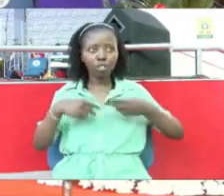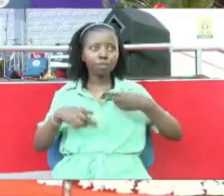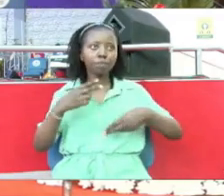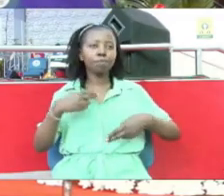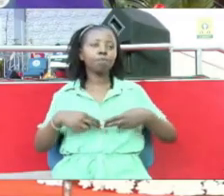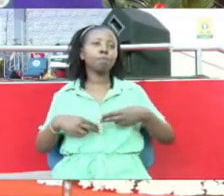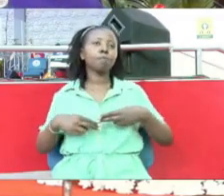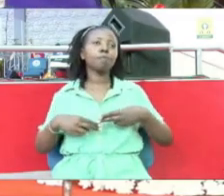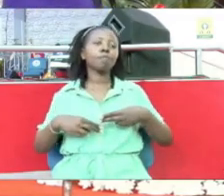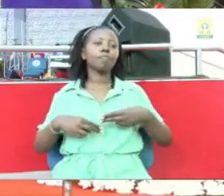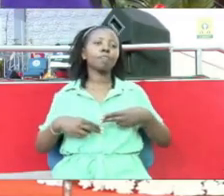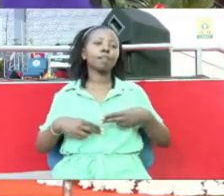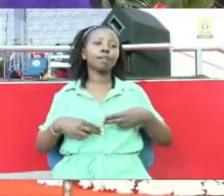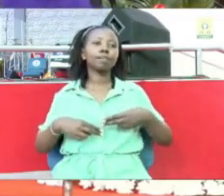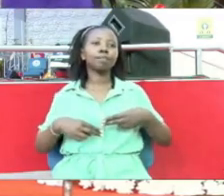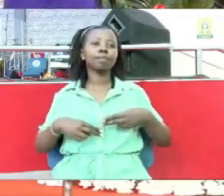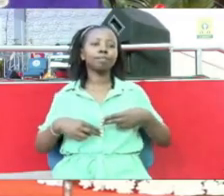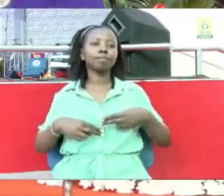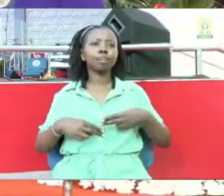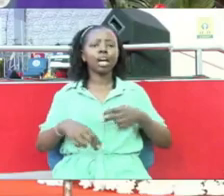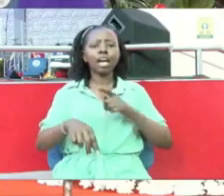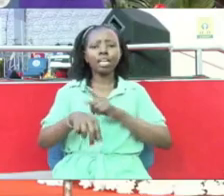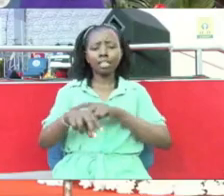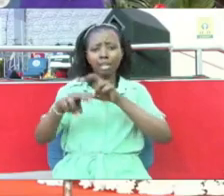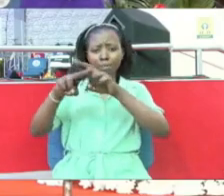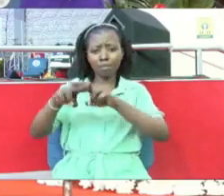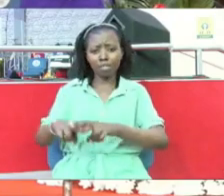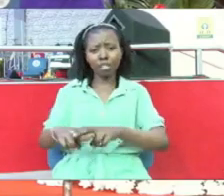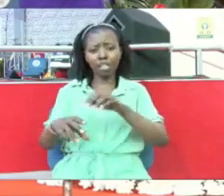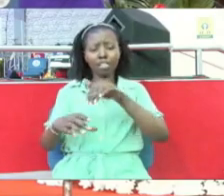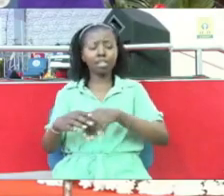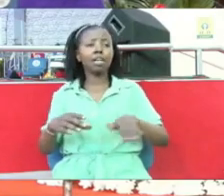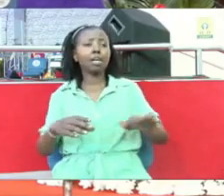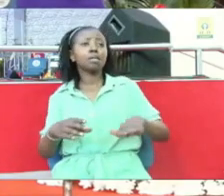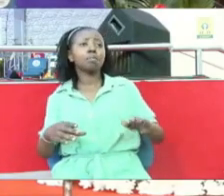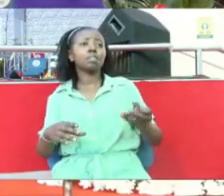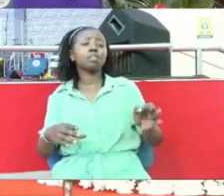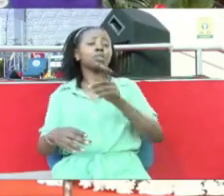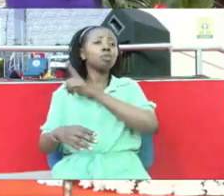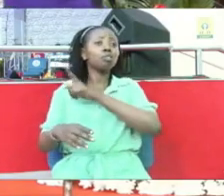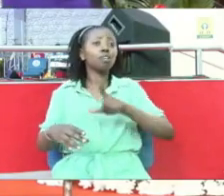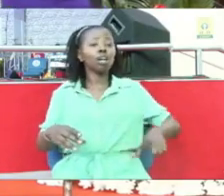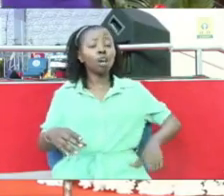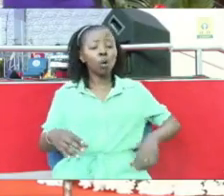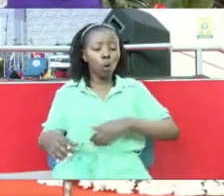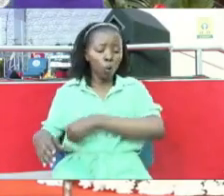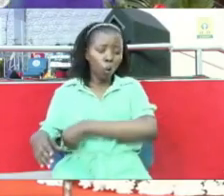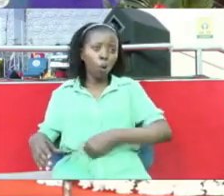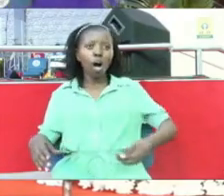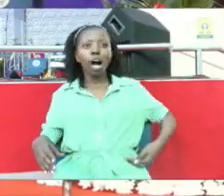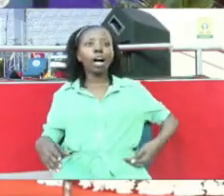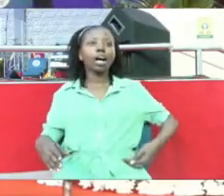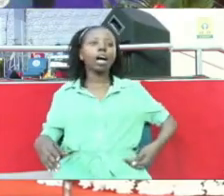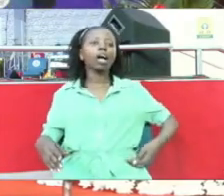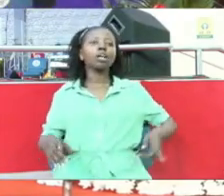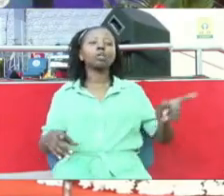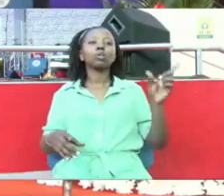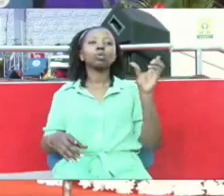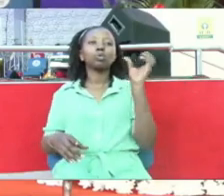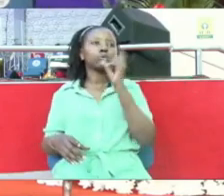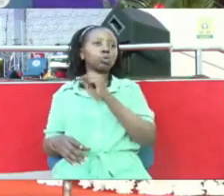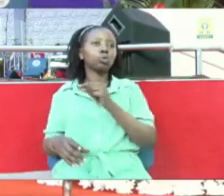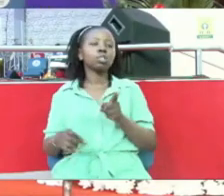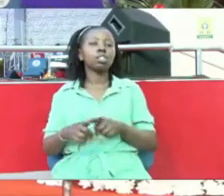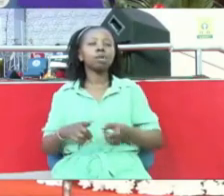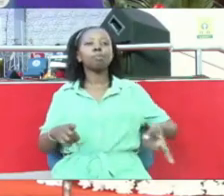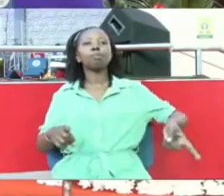wakaweza kupatiwa chakula. As they sat in the presence of God, their hunger was met with provision. Wakati